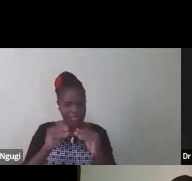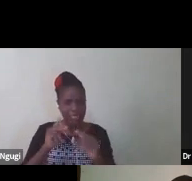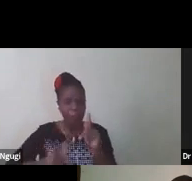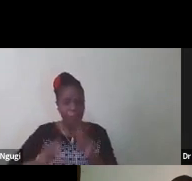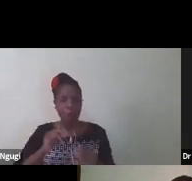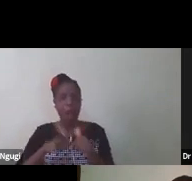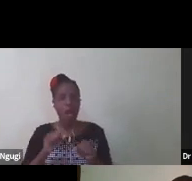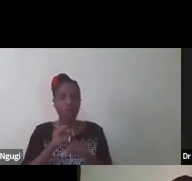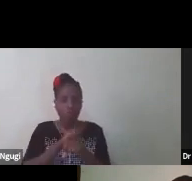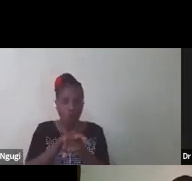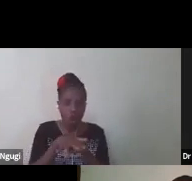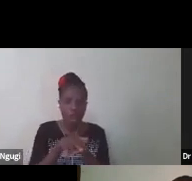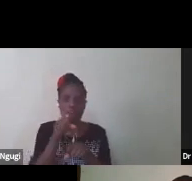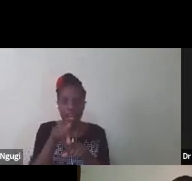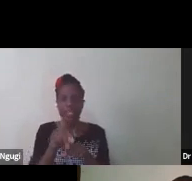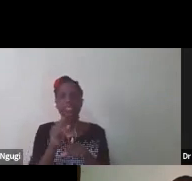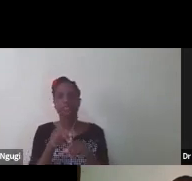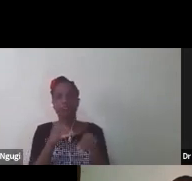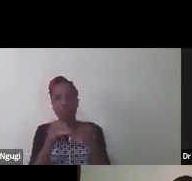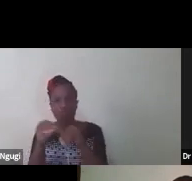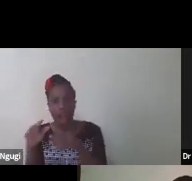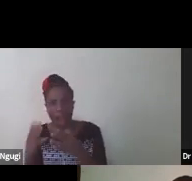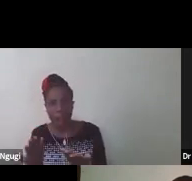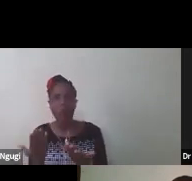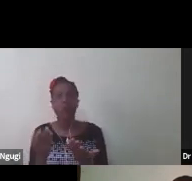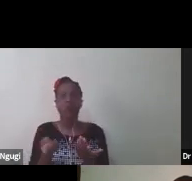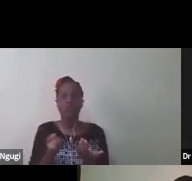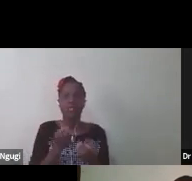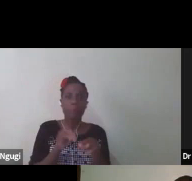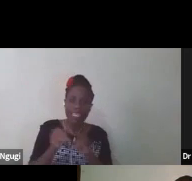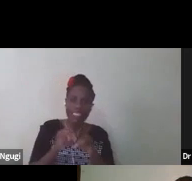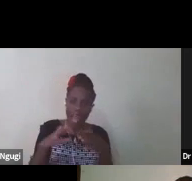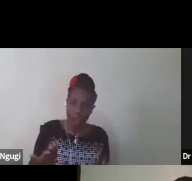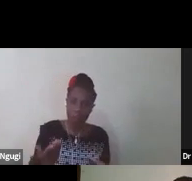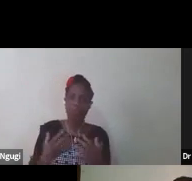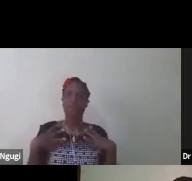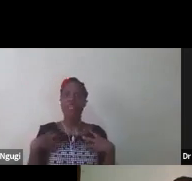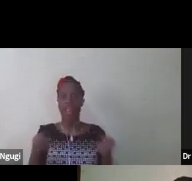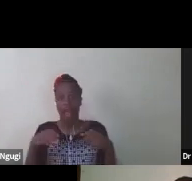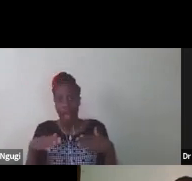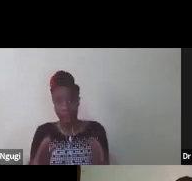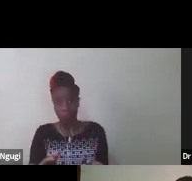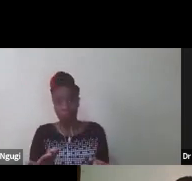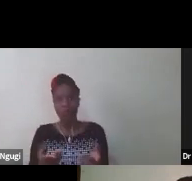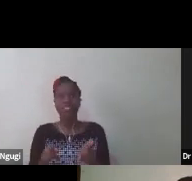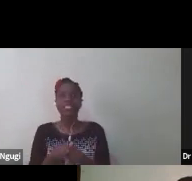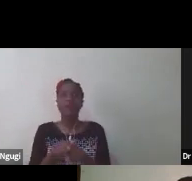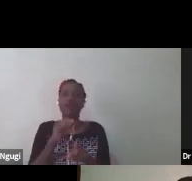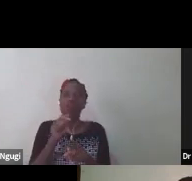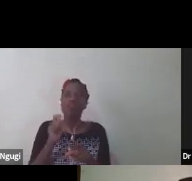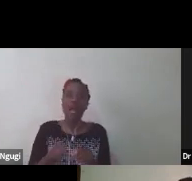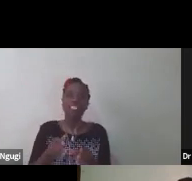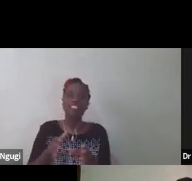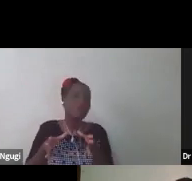its transmission, its management, that there is recovery, and that we don't have to violate any rights because we are